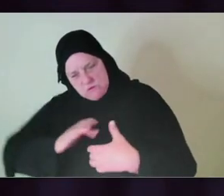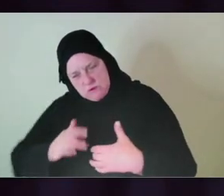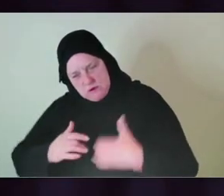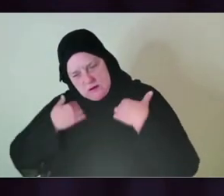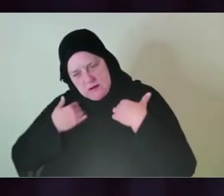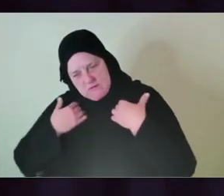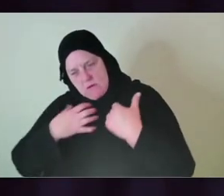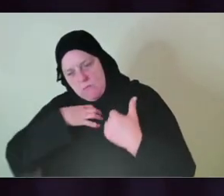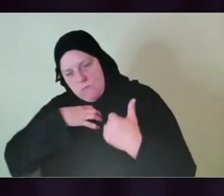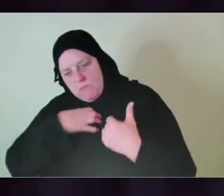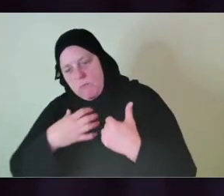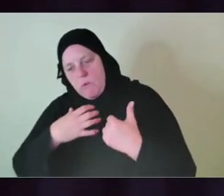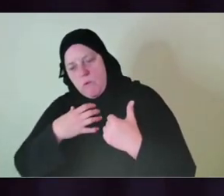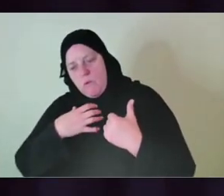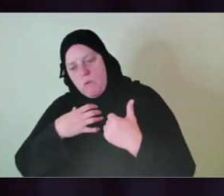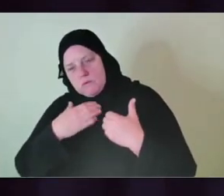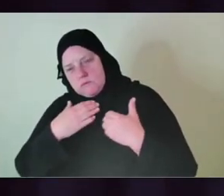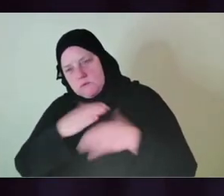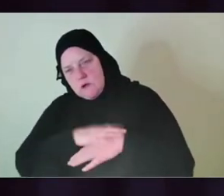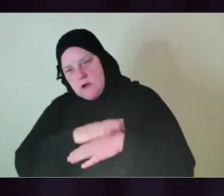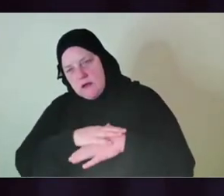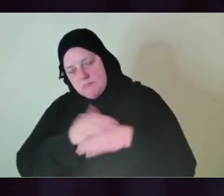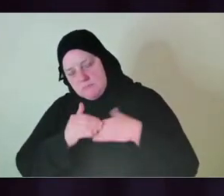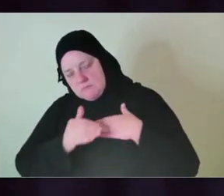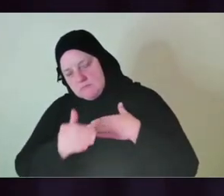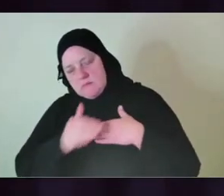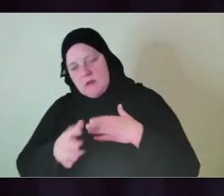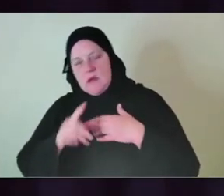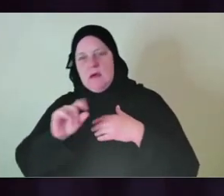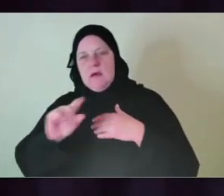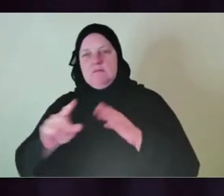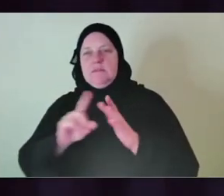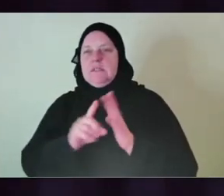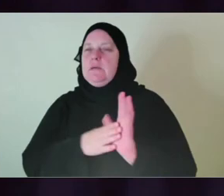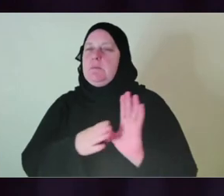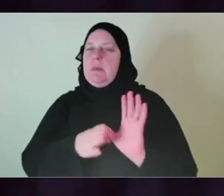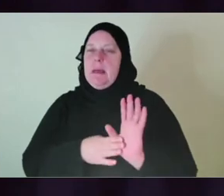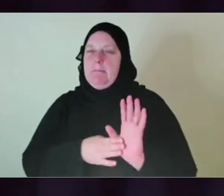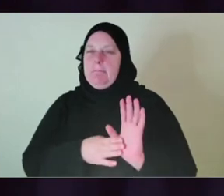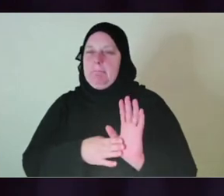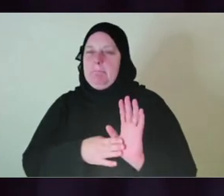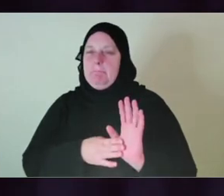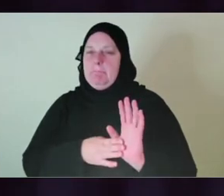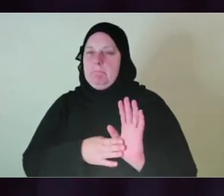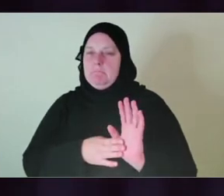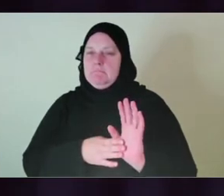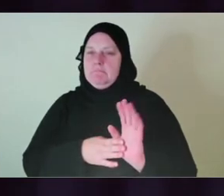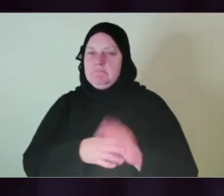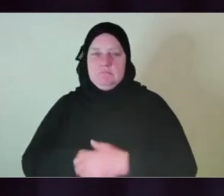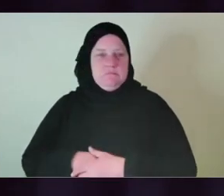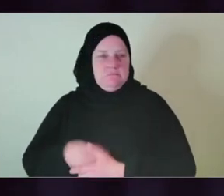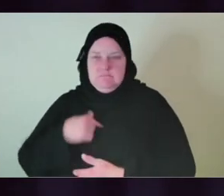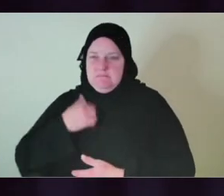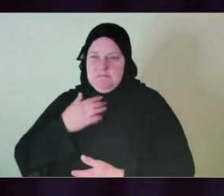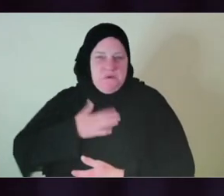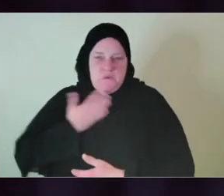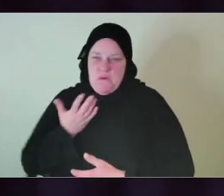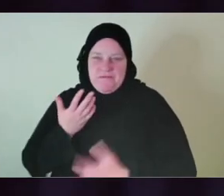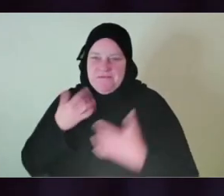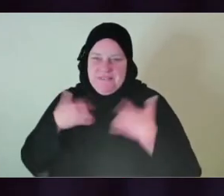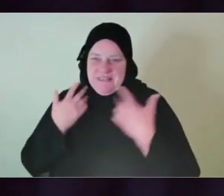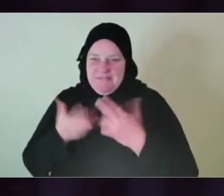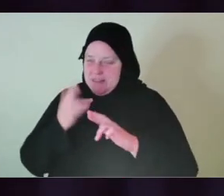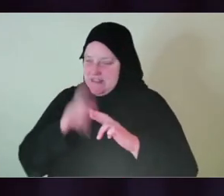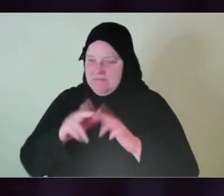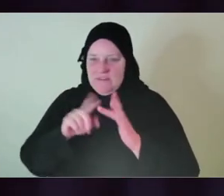live other than the Imam, that you have served the Imam of your time. Al-Hussein has